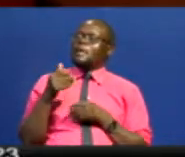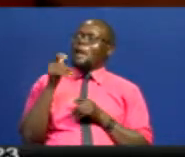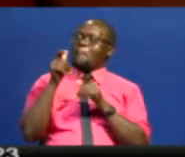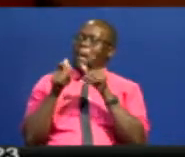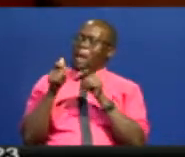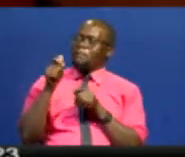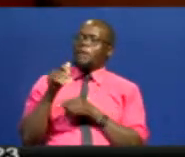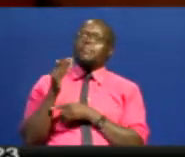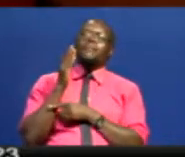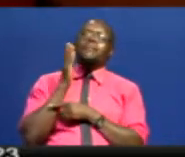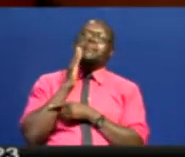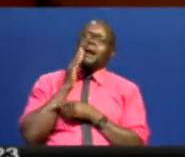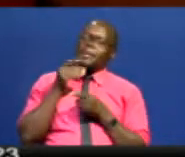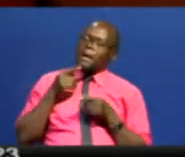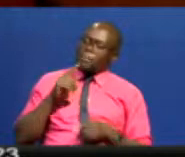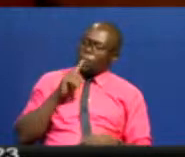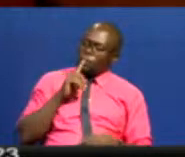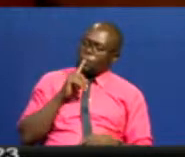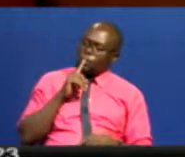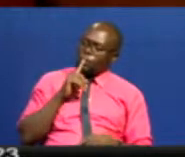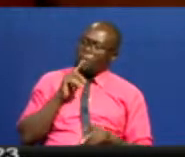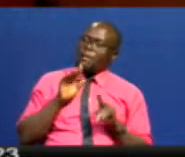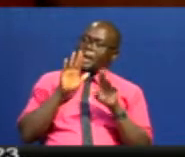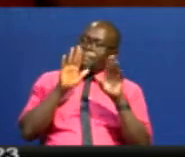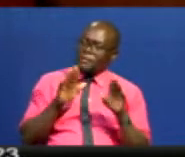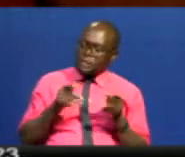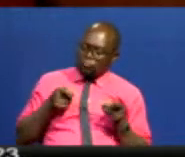the mother. The milk from the mother